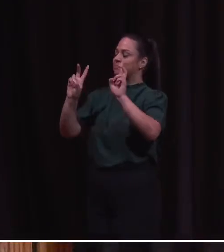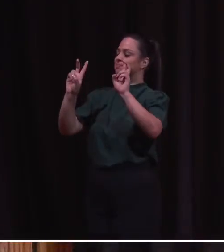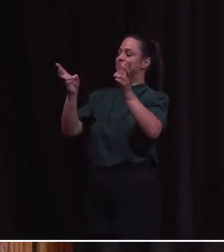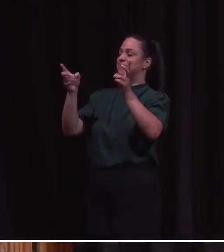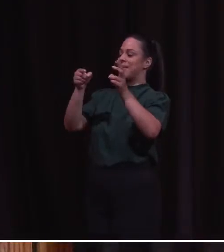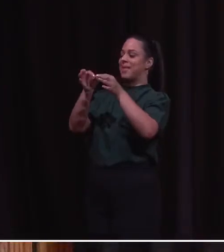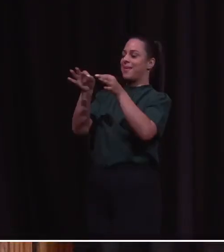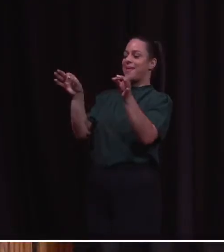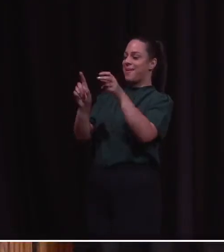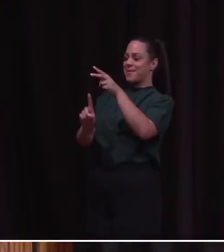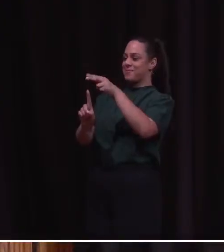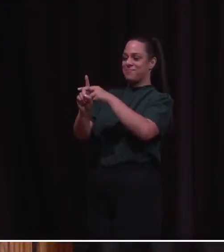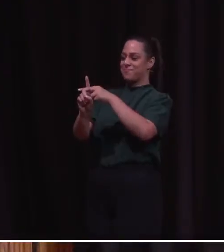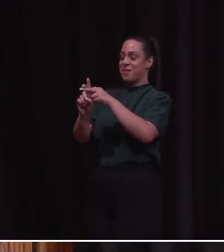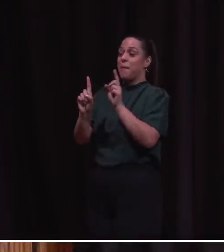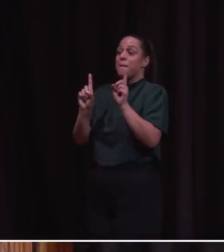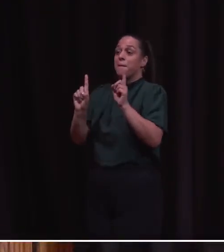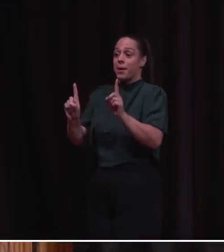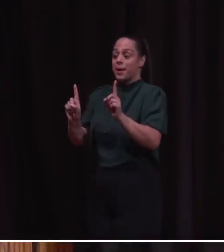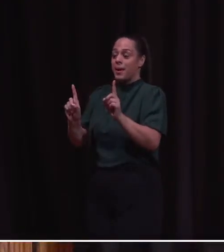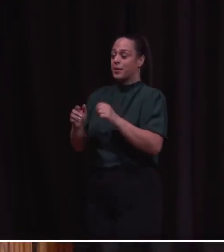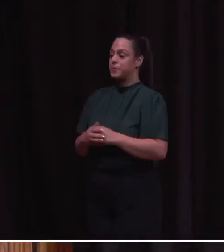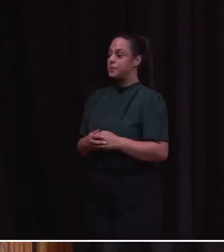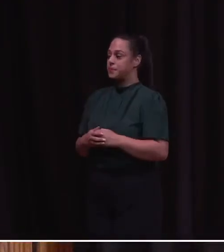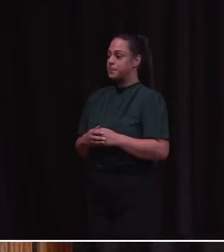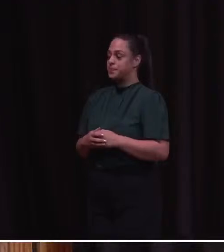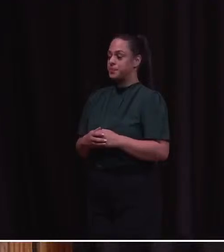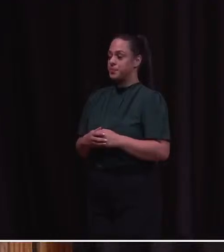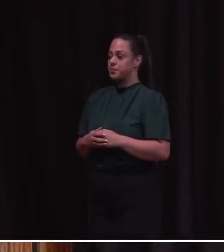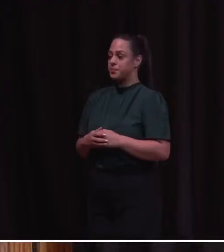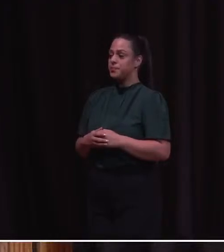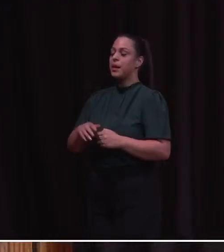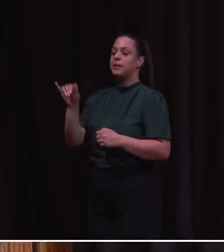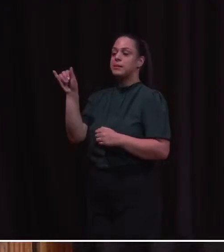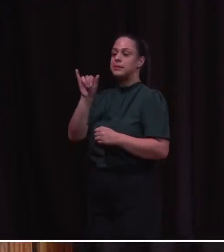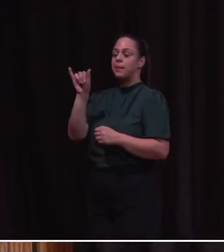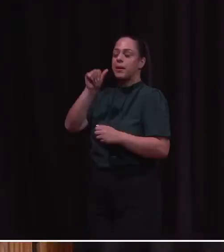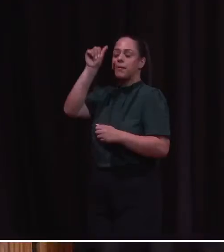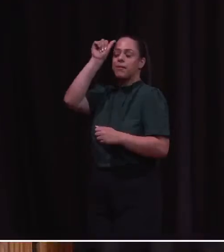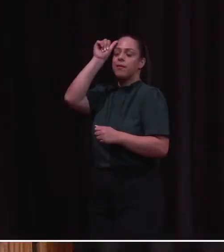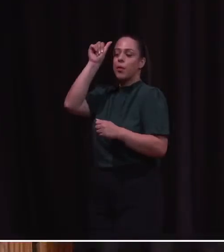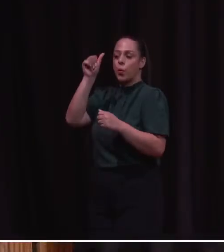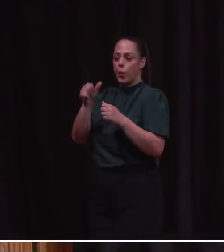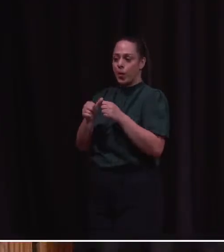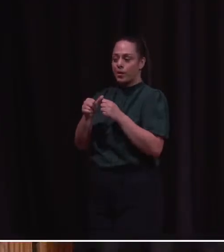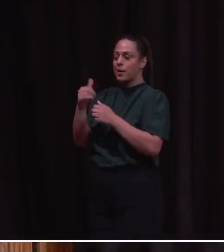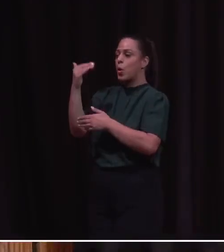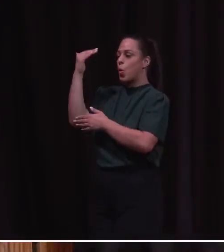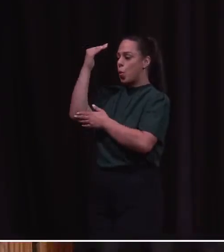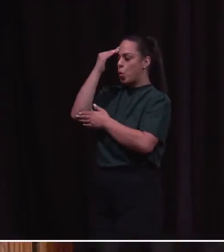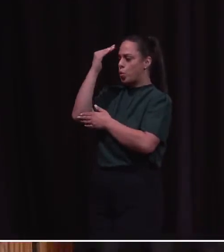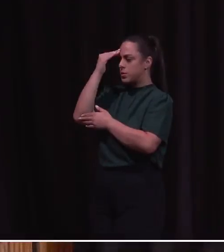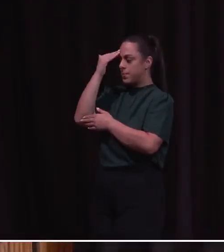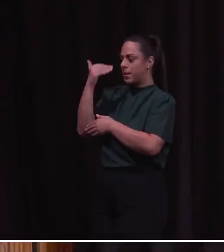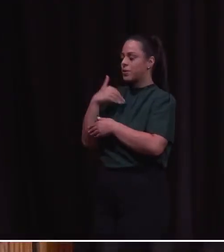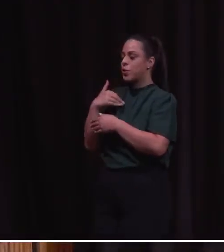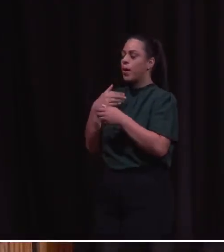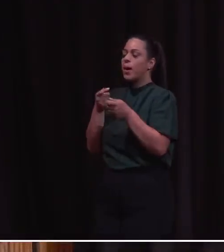more so, because of the almost total dominance of Eurocentric scholars in knowledge production.